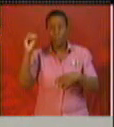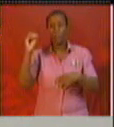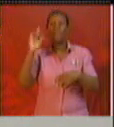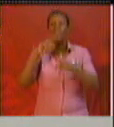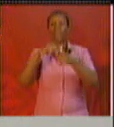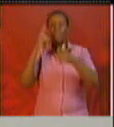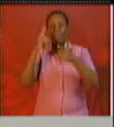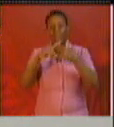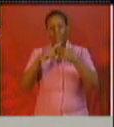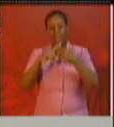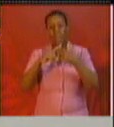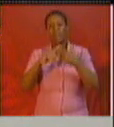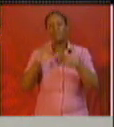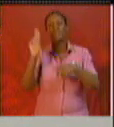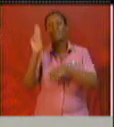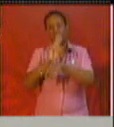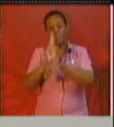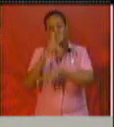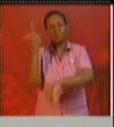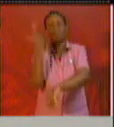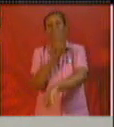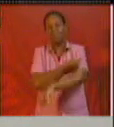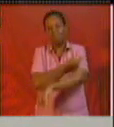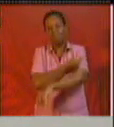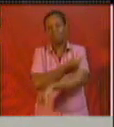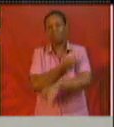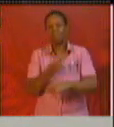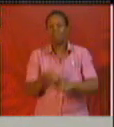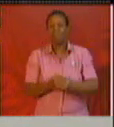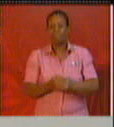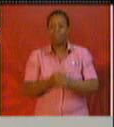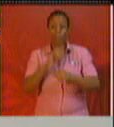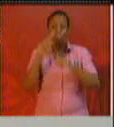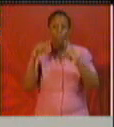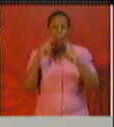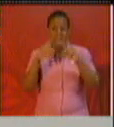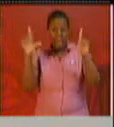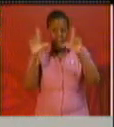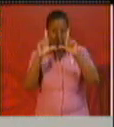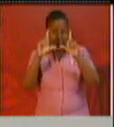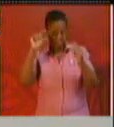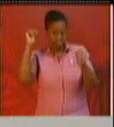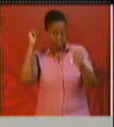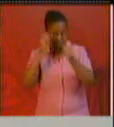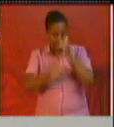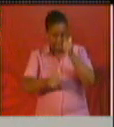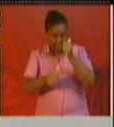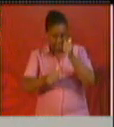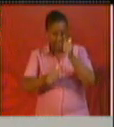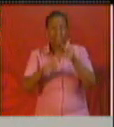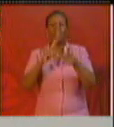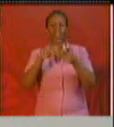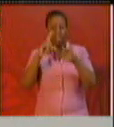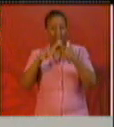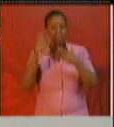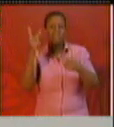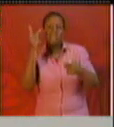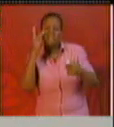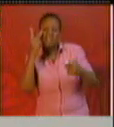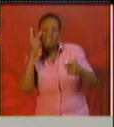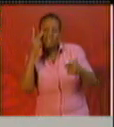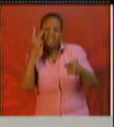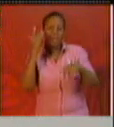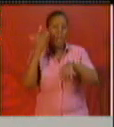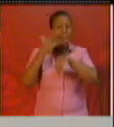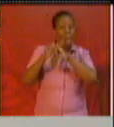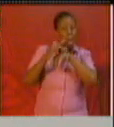emergency use licensing. And as soon as that happens, then we can look at timing for actual distribution.